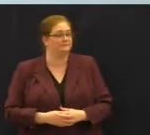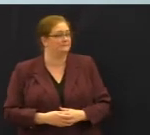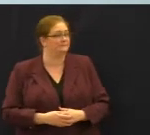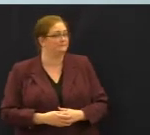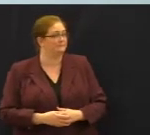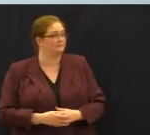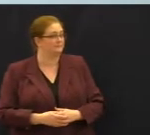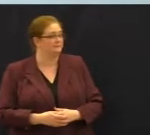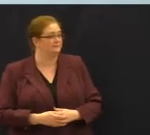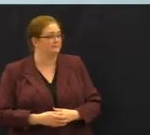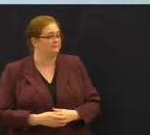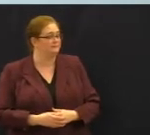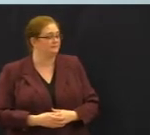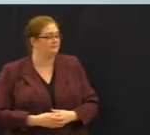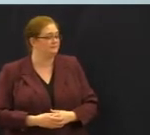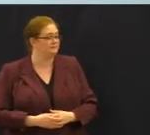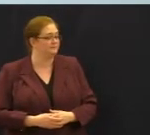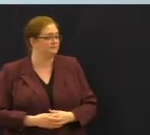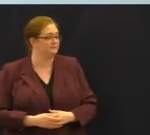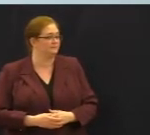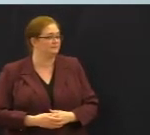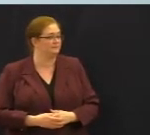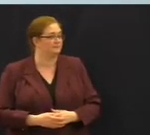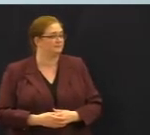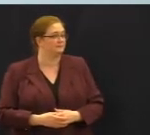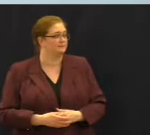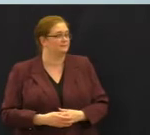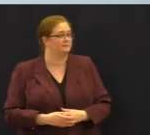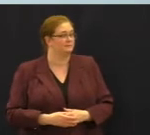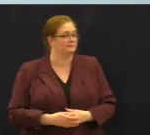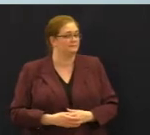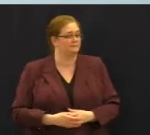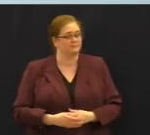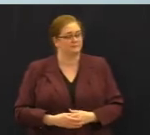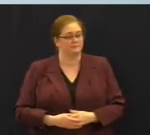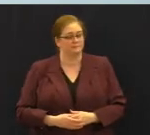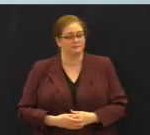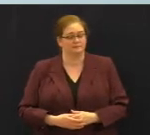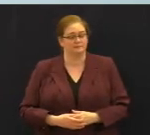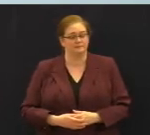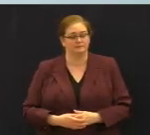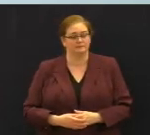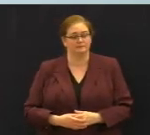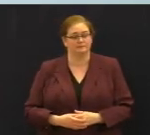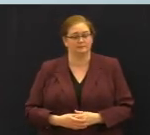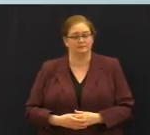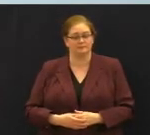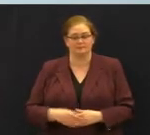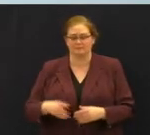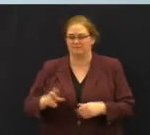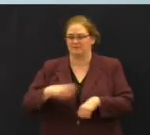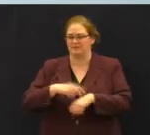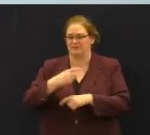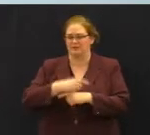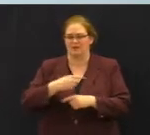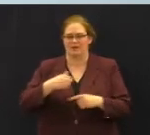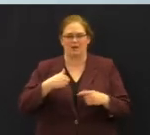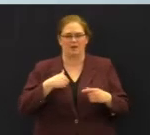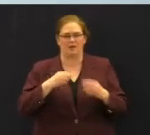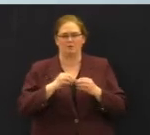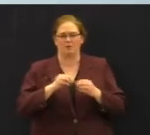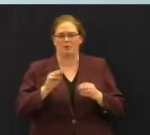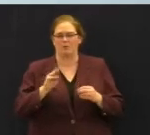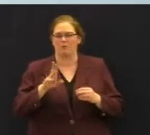obviously comment on the St. Patrick's Day. Both, I'm more of a mutt